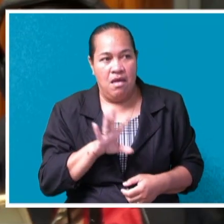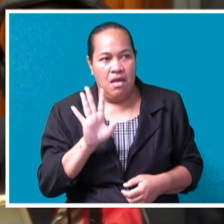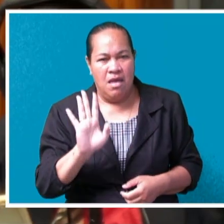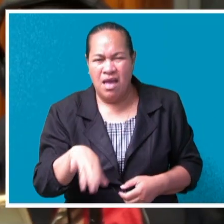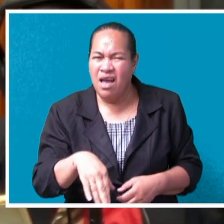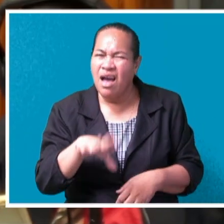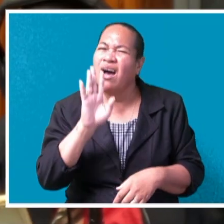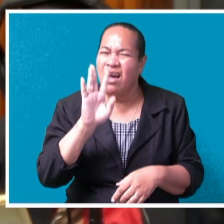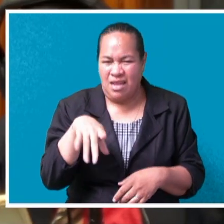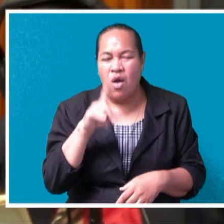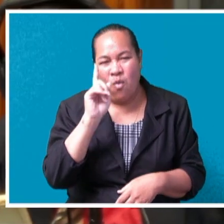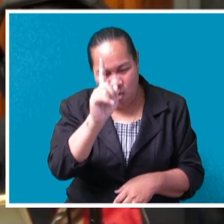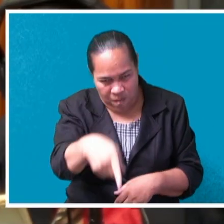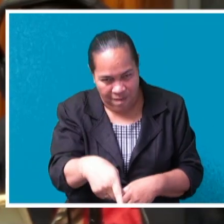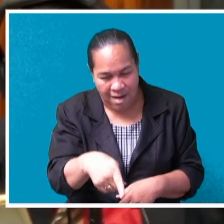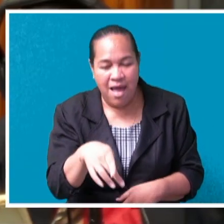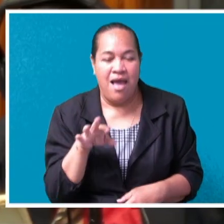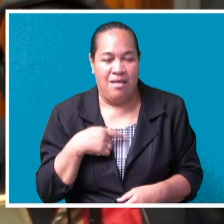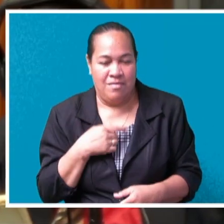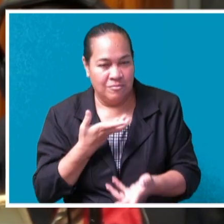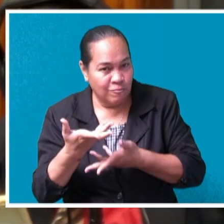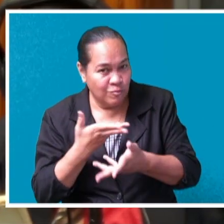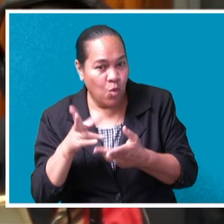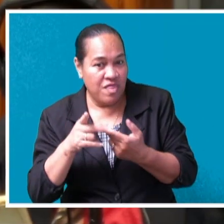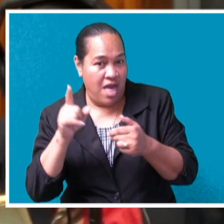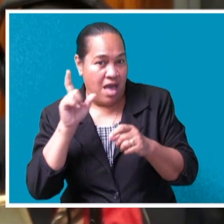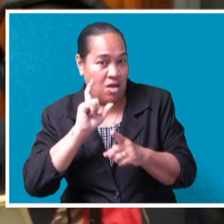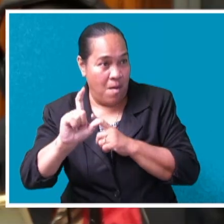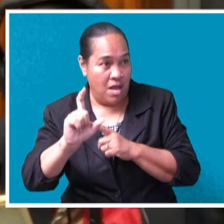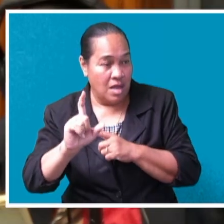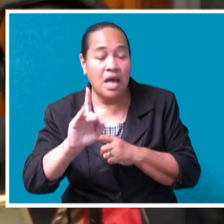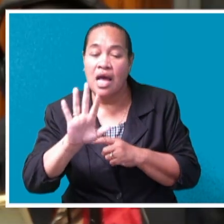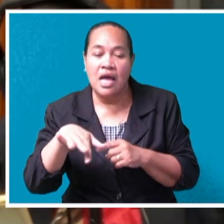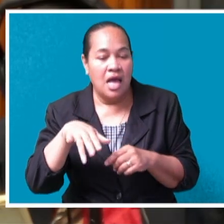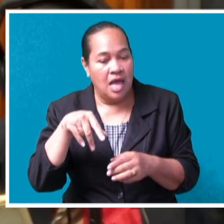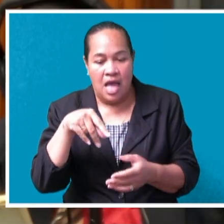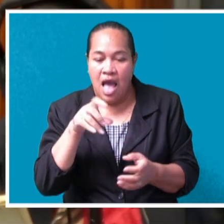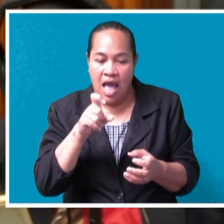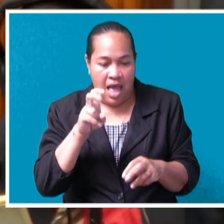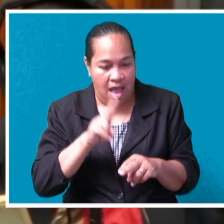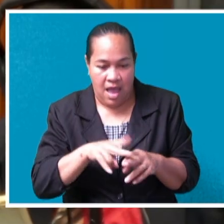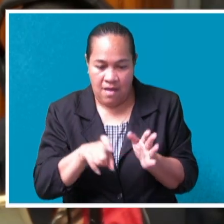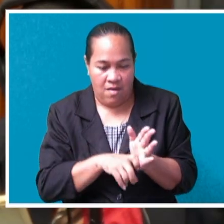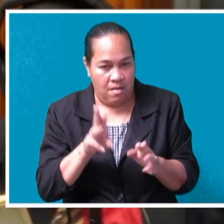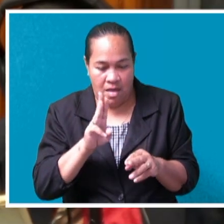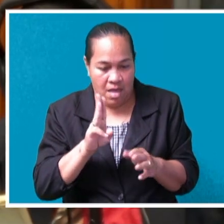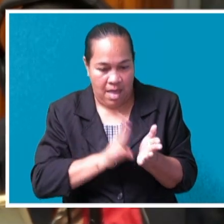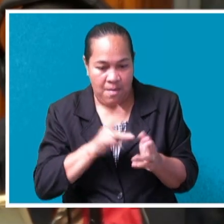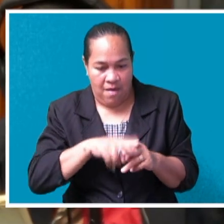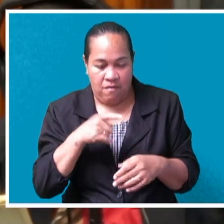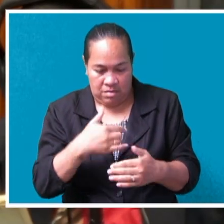exactly the point. The point is that the RFMF must take its place at the back and allow the people to